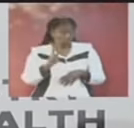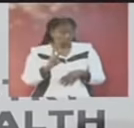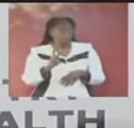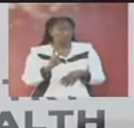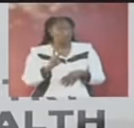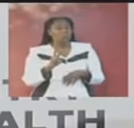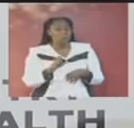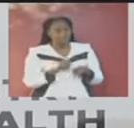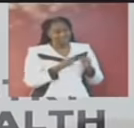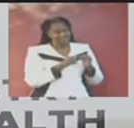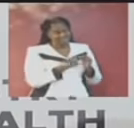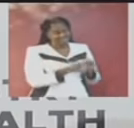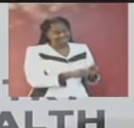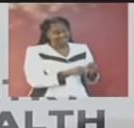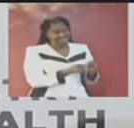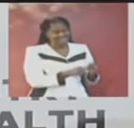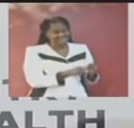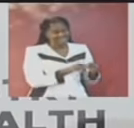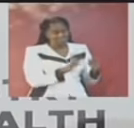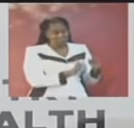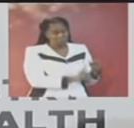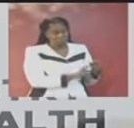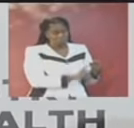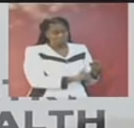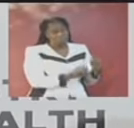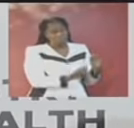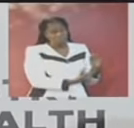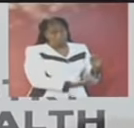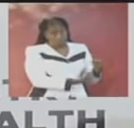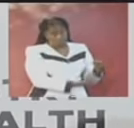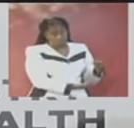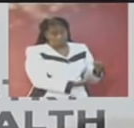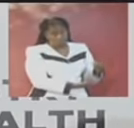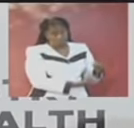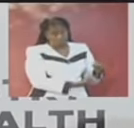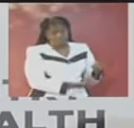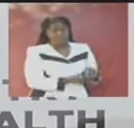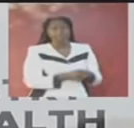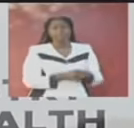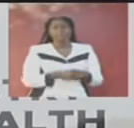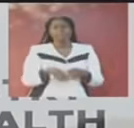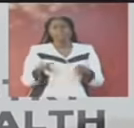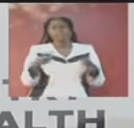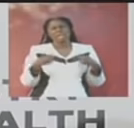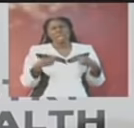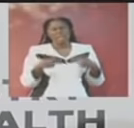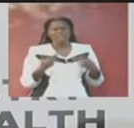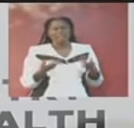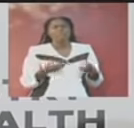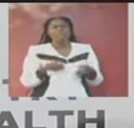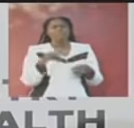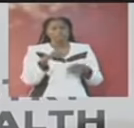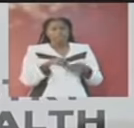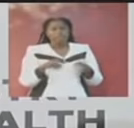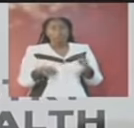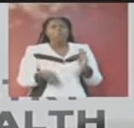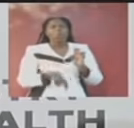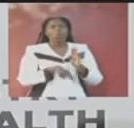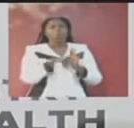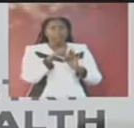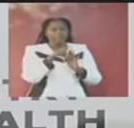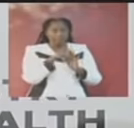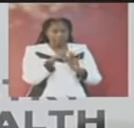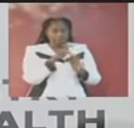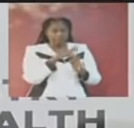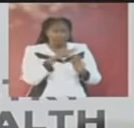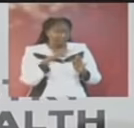quarantine. This is across 9 facilities, which include hotels and state facilities. It is